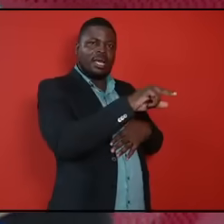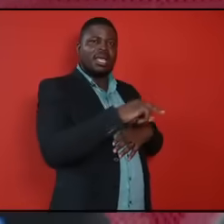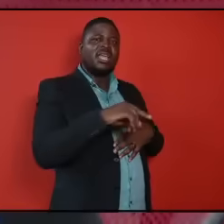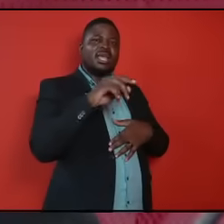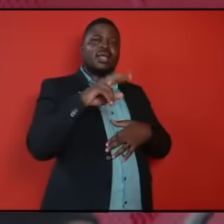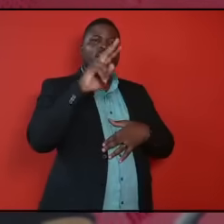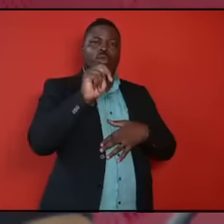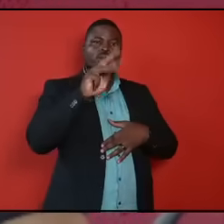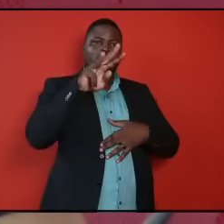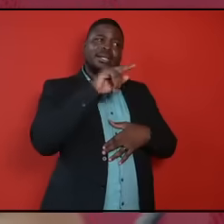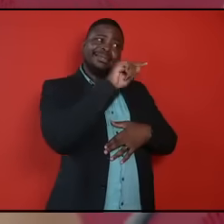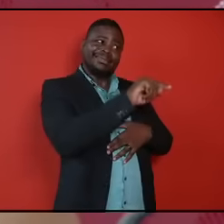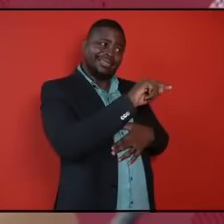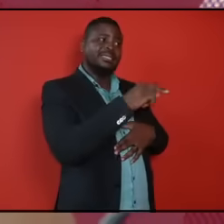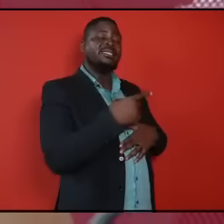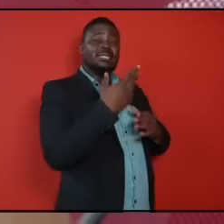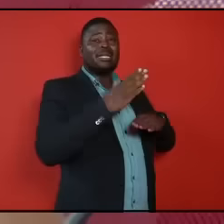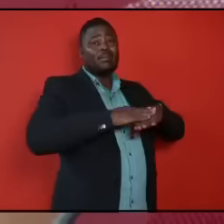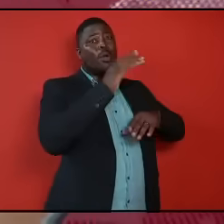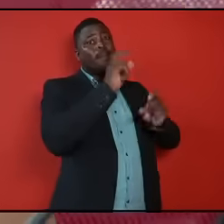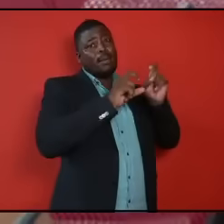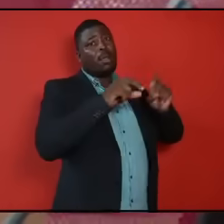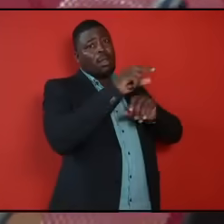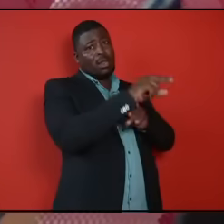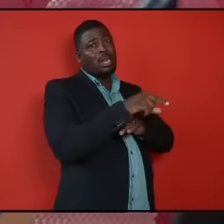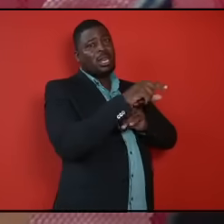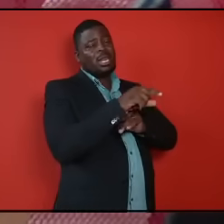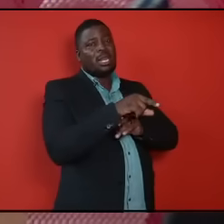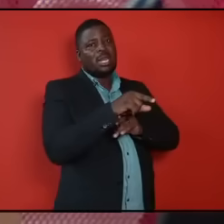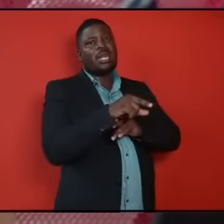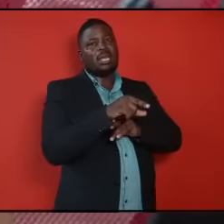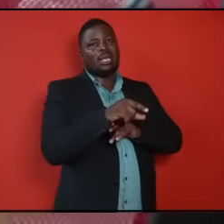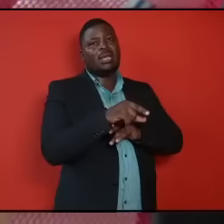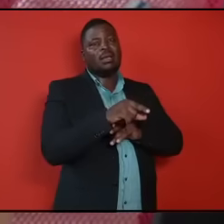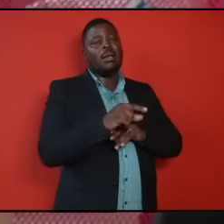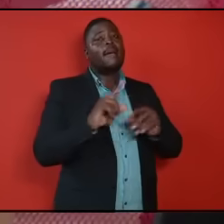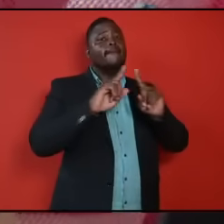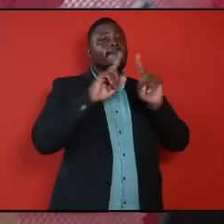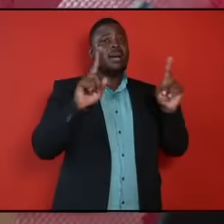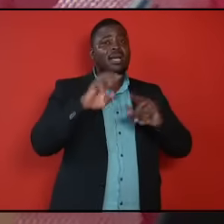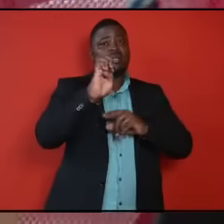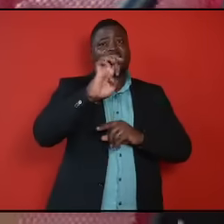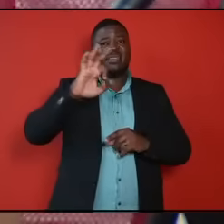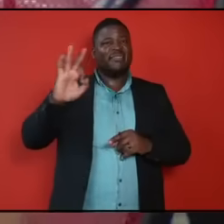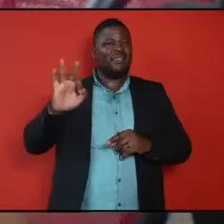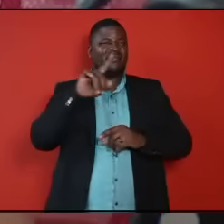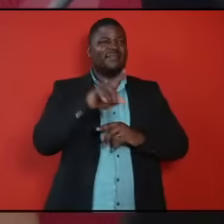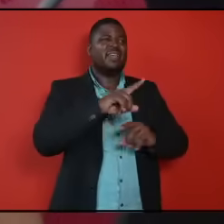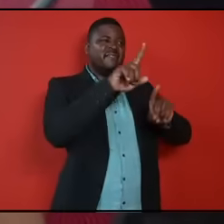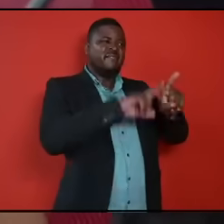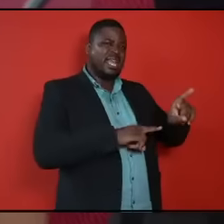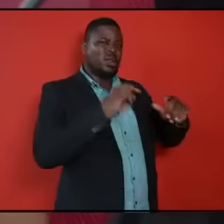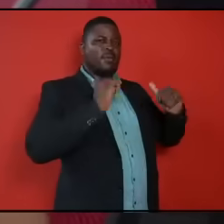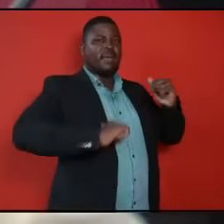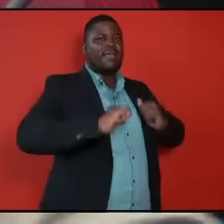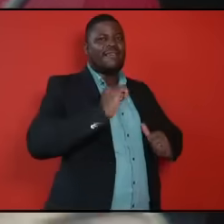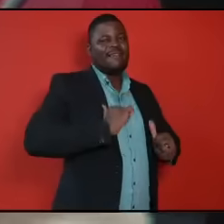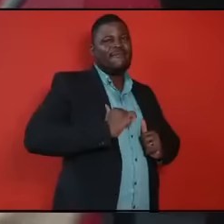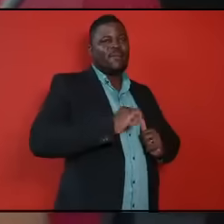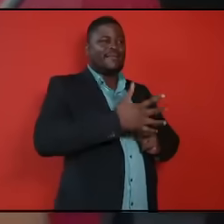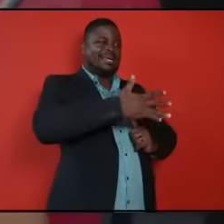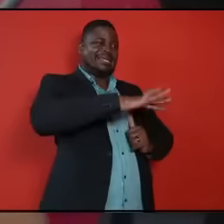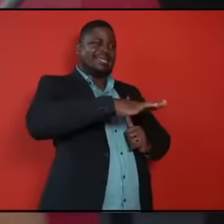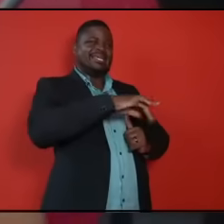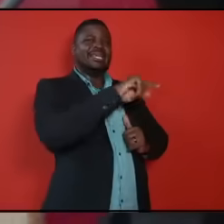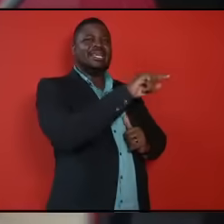claims that EFF also fails to perform arguments were put forward that it